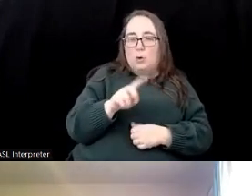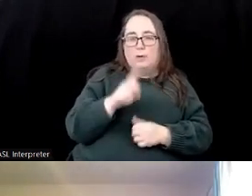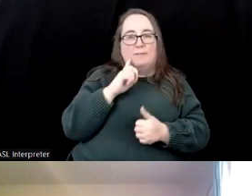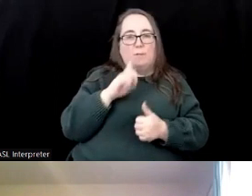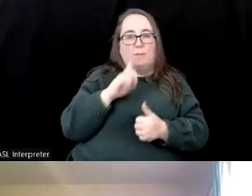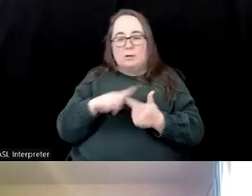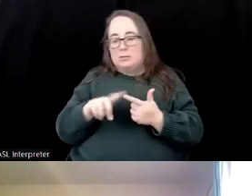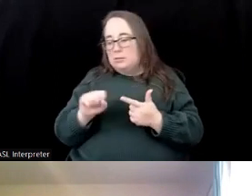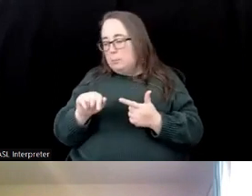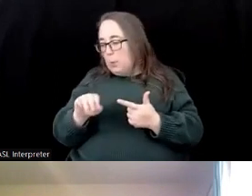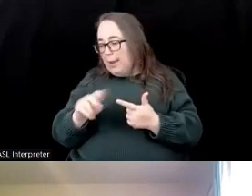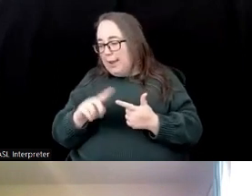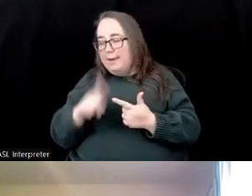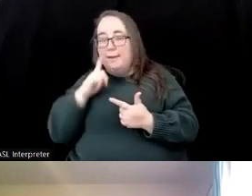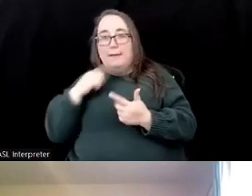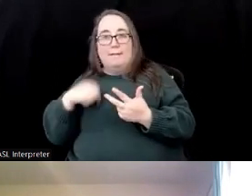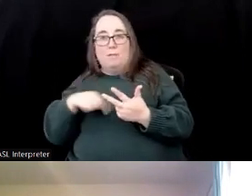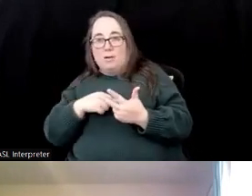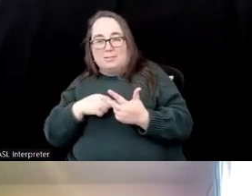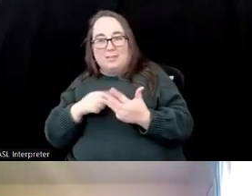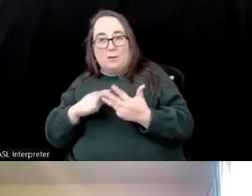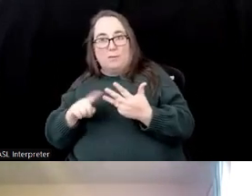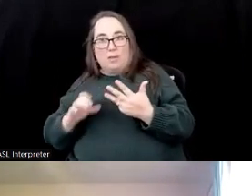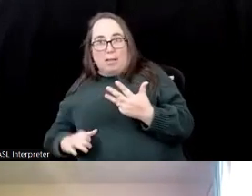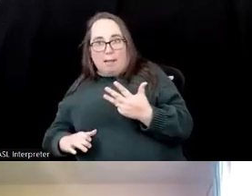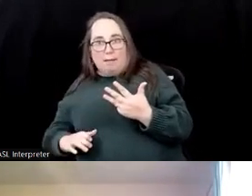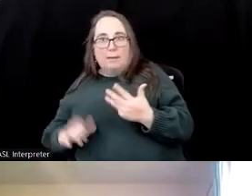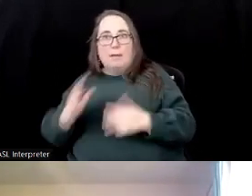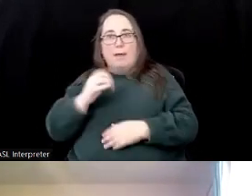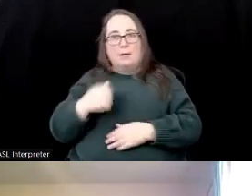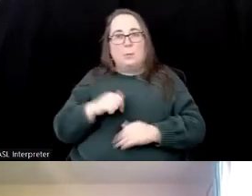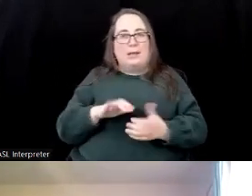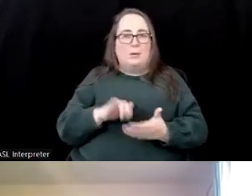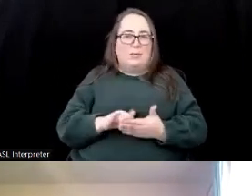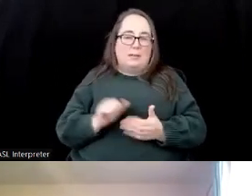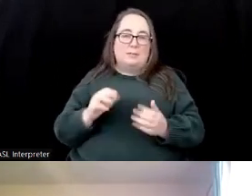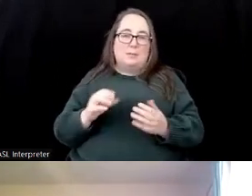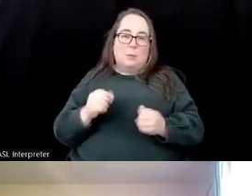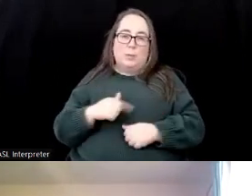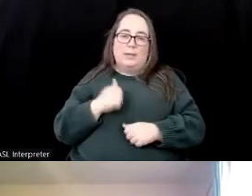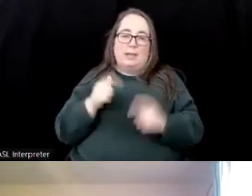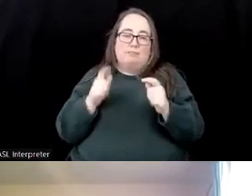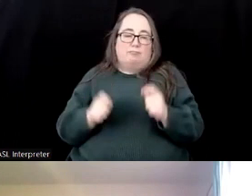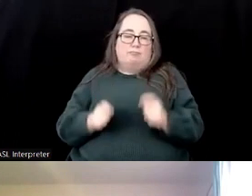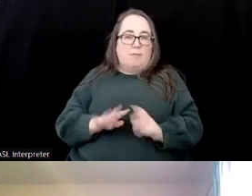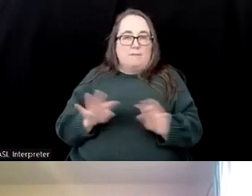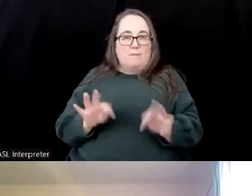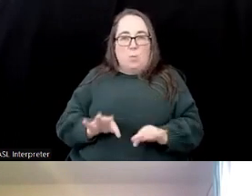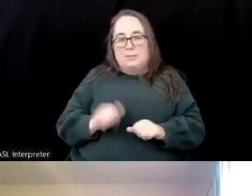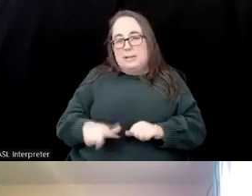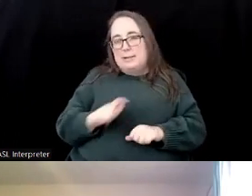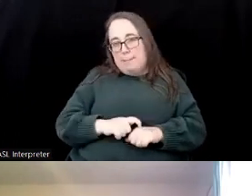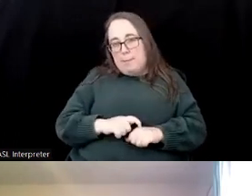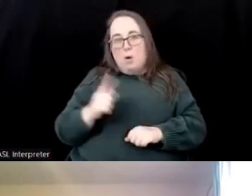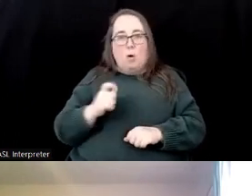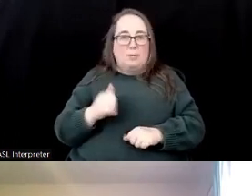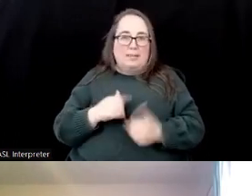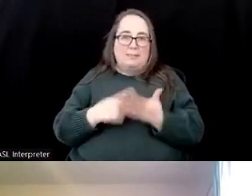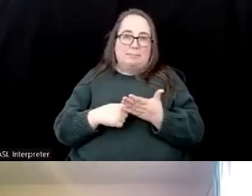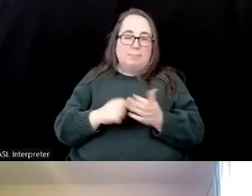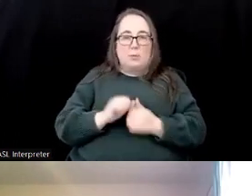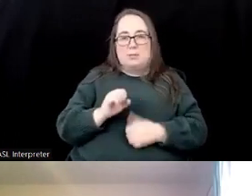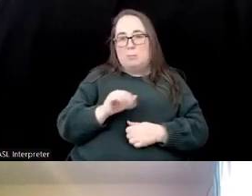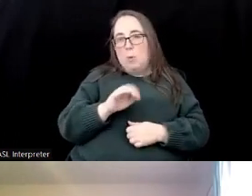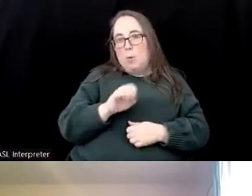or for us or, the client. And we can do that. We can revamp our forms. We always have discussions with Spokane